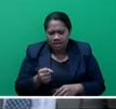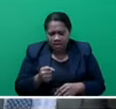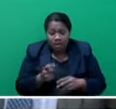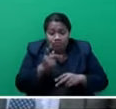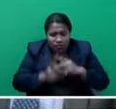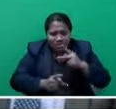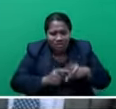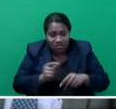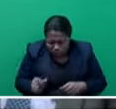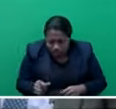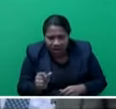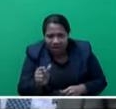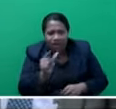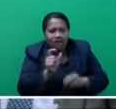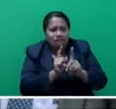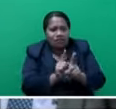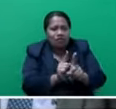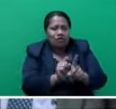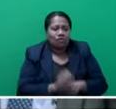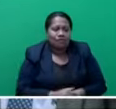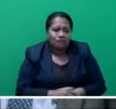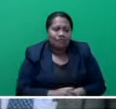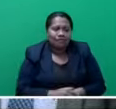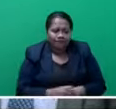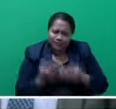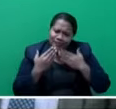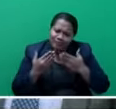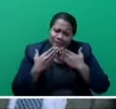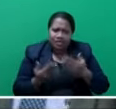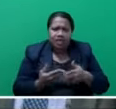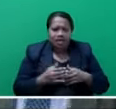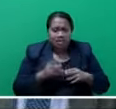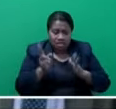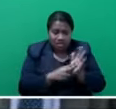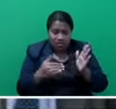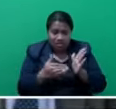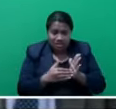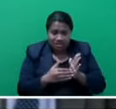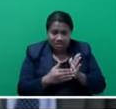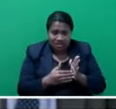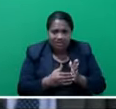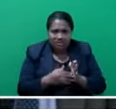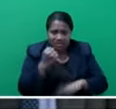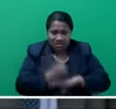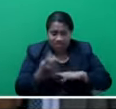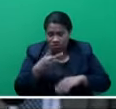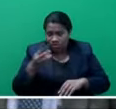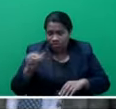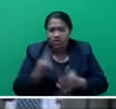to go through. We are grateful that the New Zealand government since 2020 has been accepting our patients of the